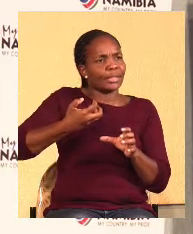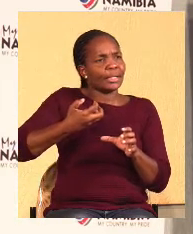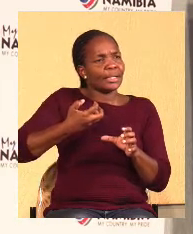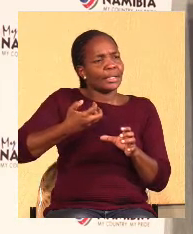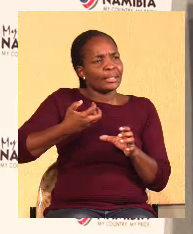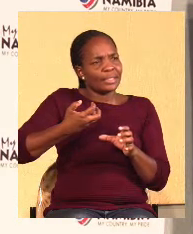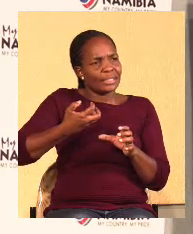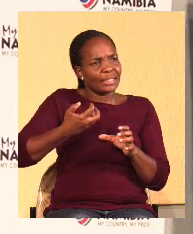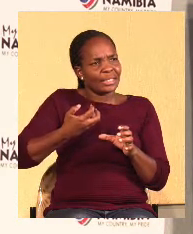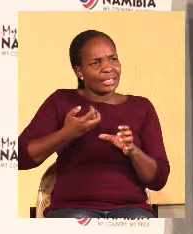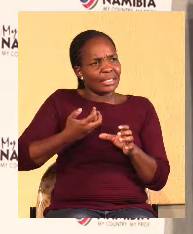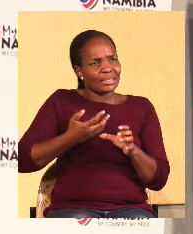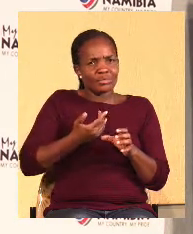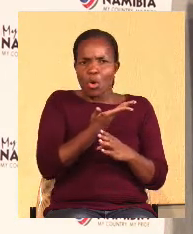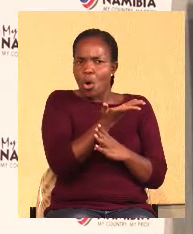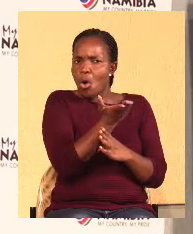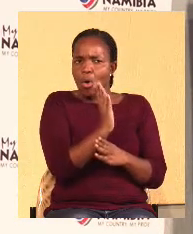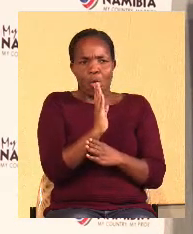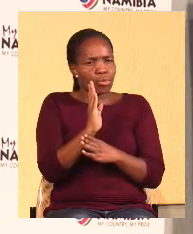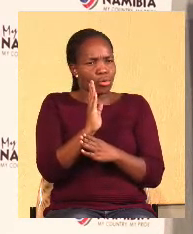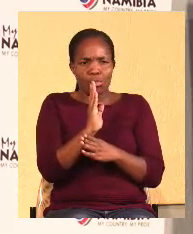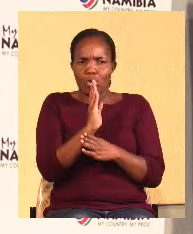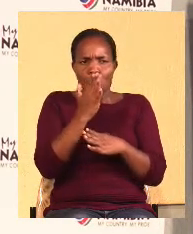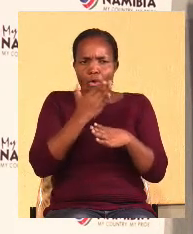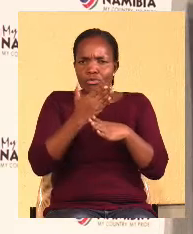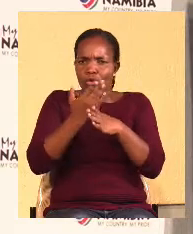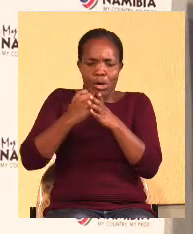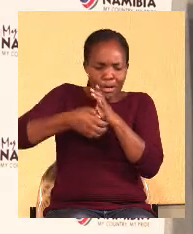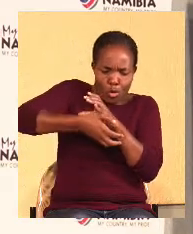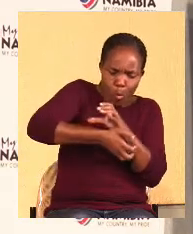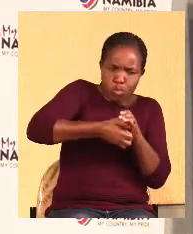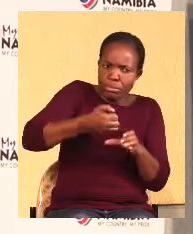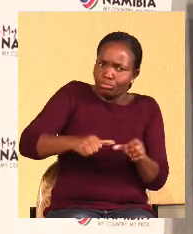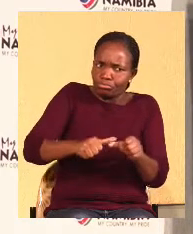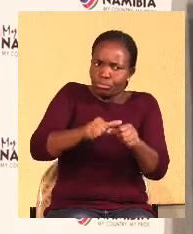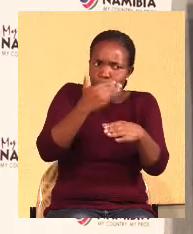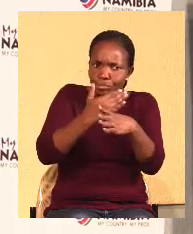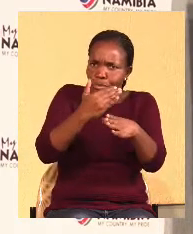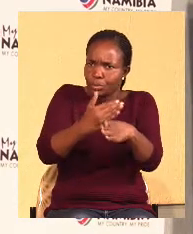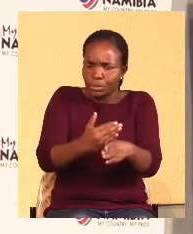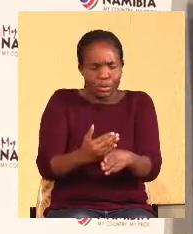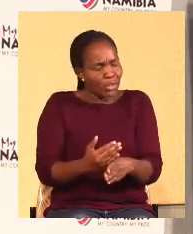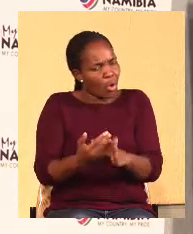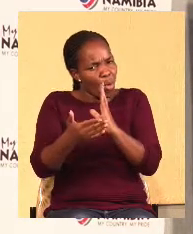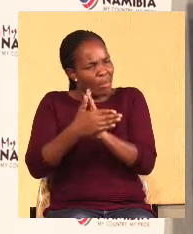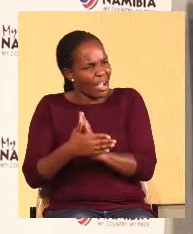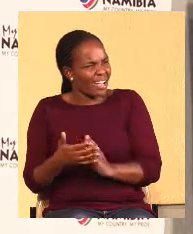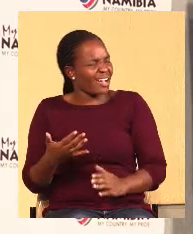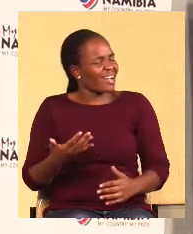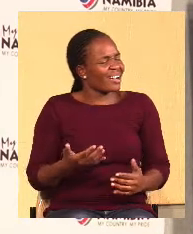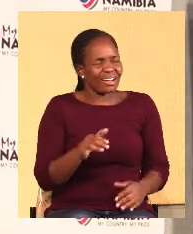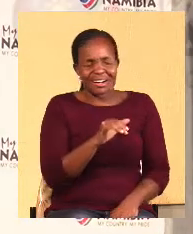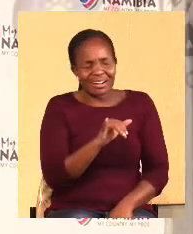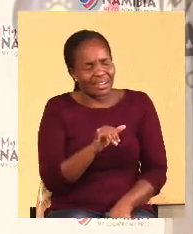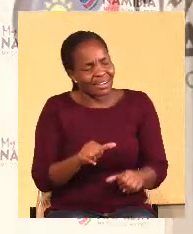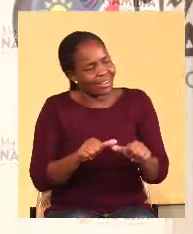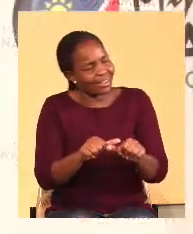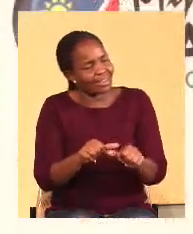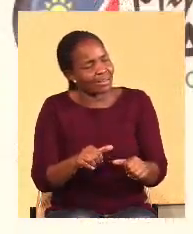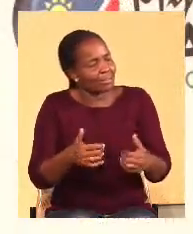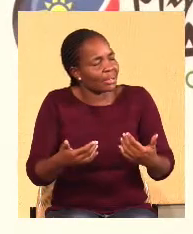does it mean normal mining continue now, or is it still in a restricted format? Would you mind talking about that? Yes, thank you,